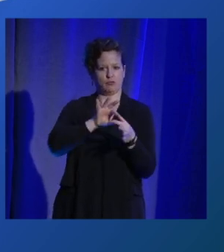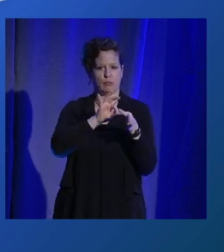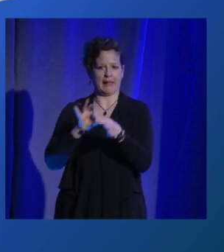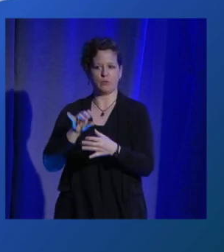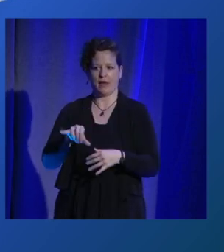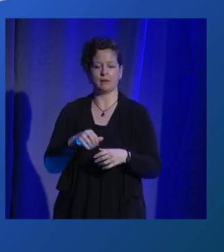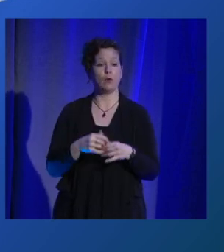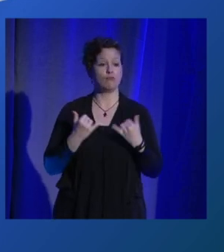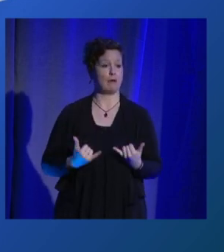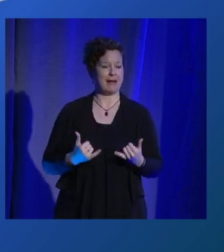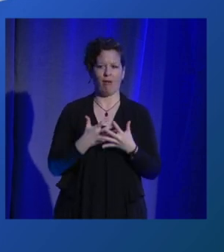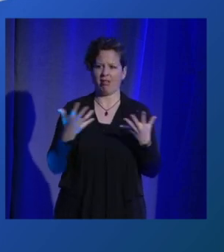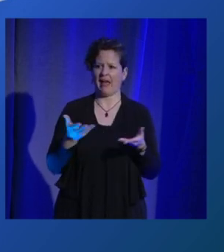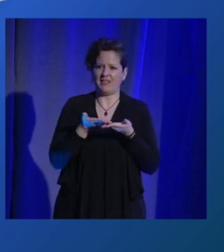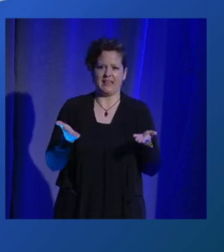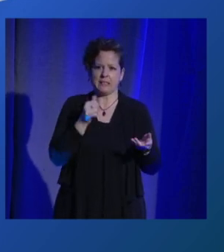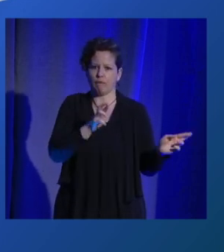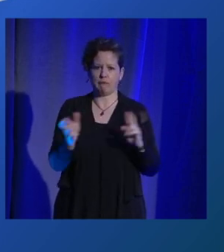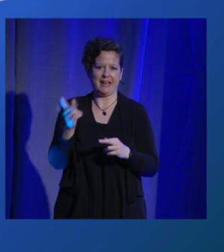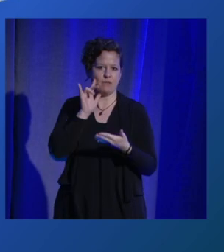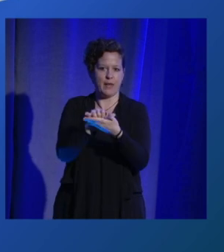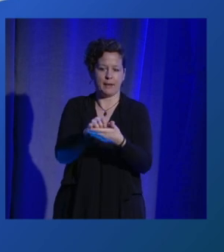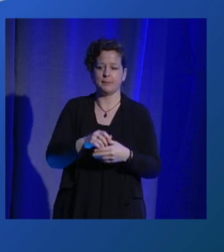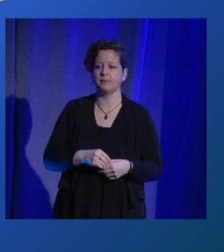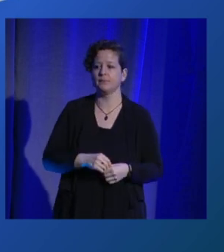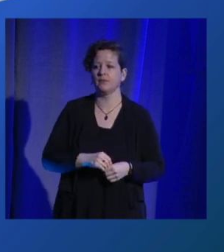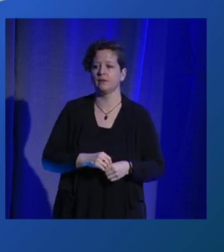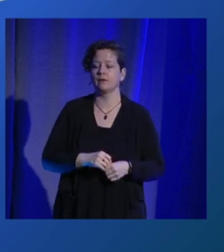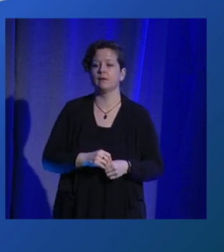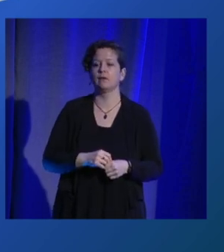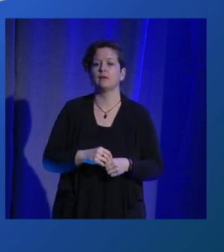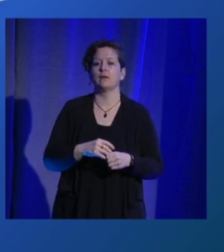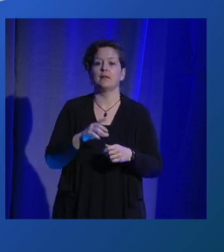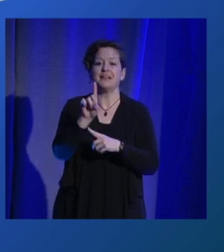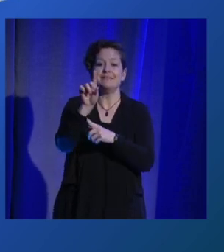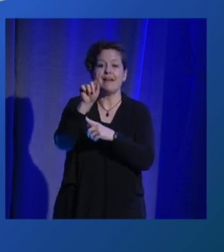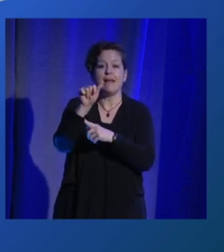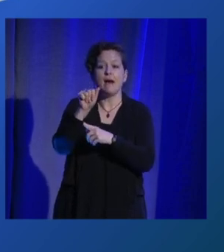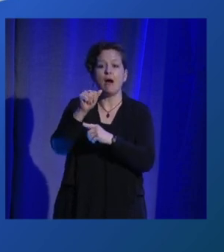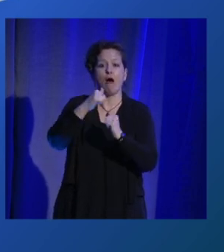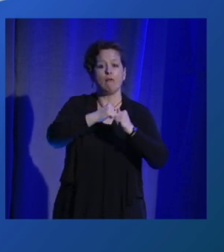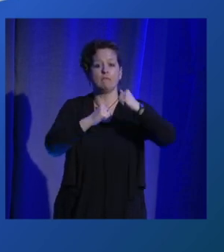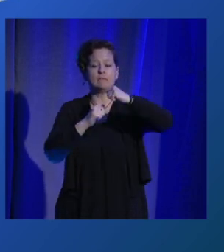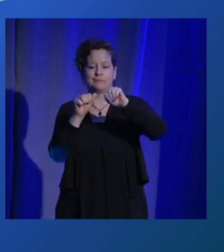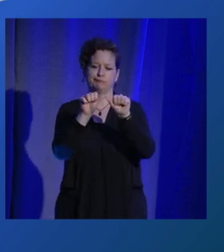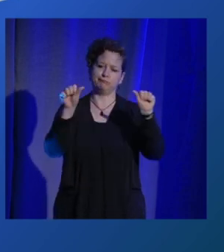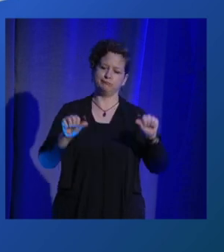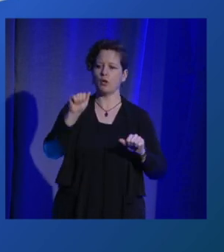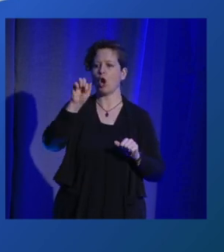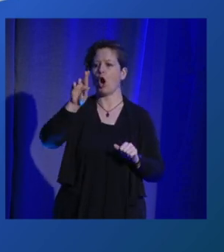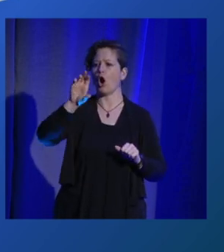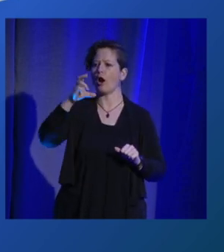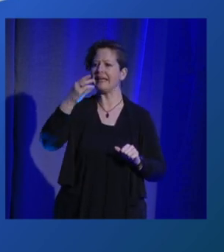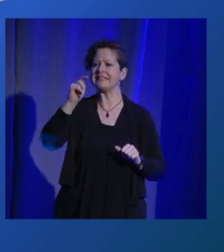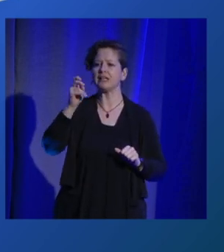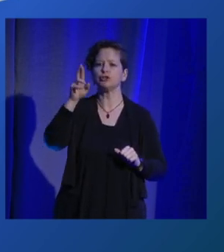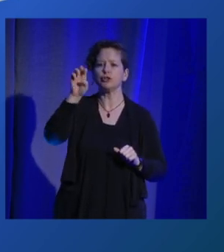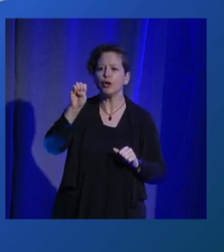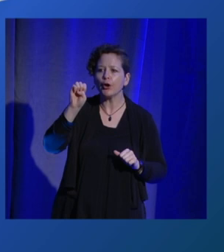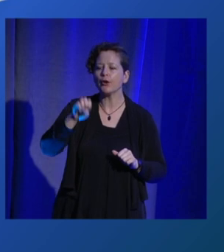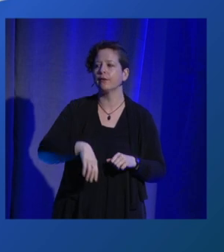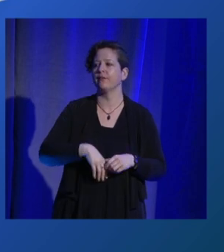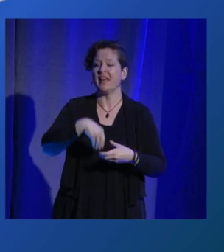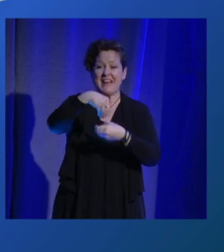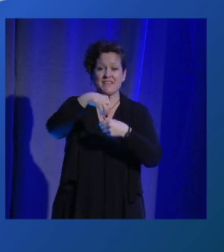we don't have fundamentally we do not have the data architecture an information infrastructure that